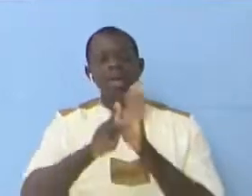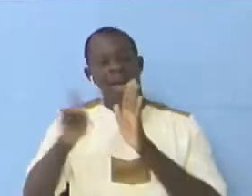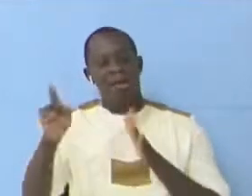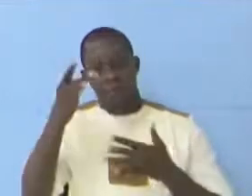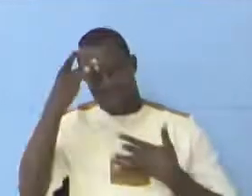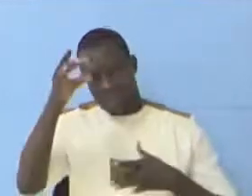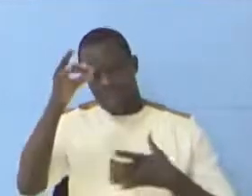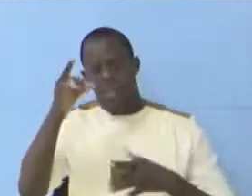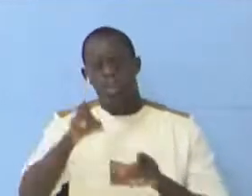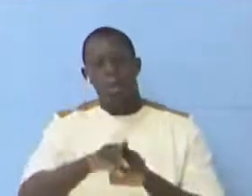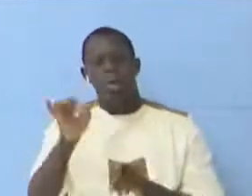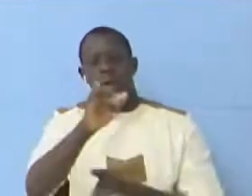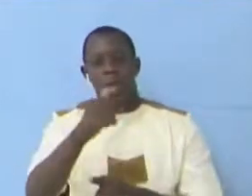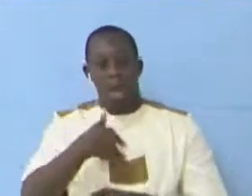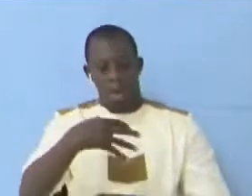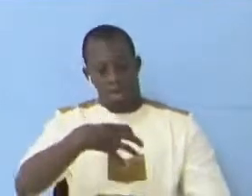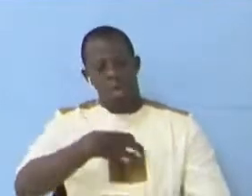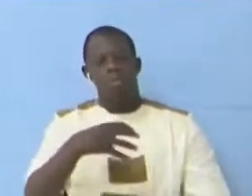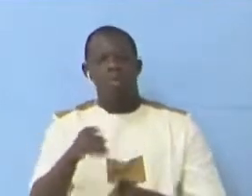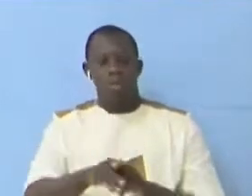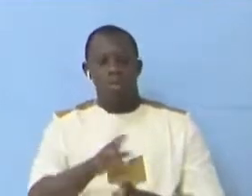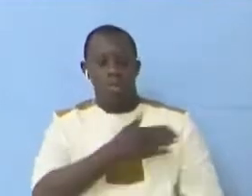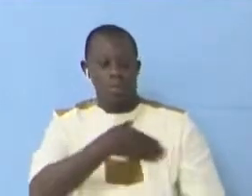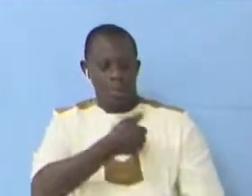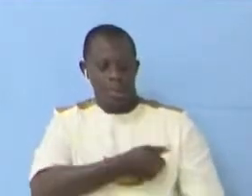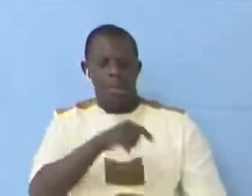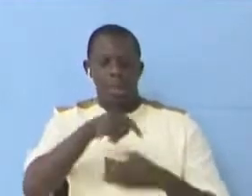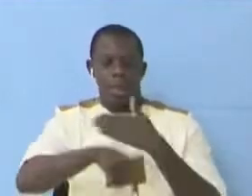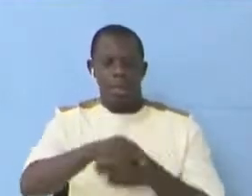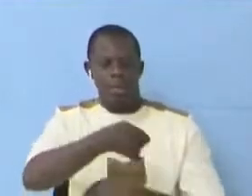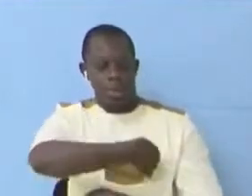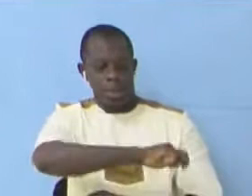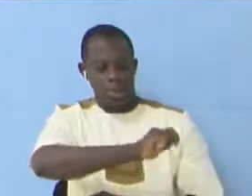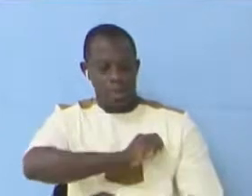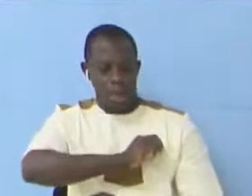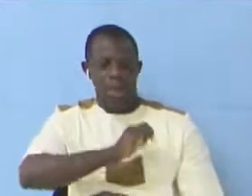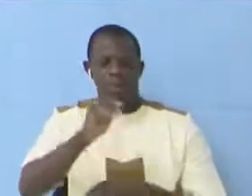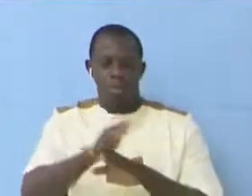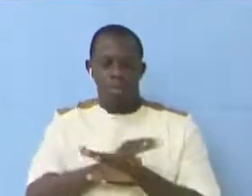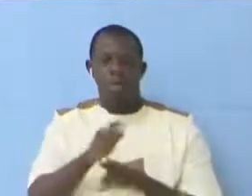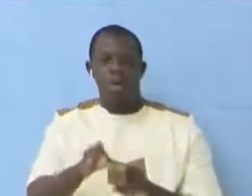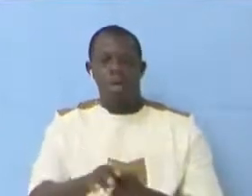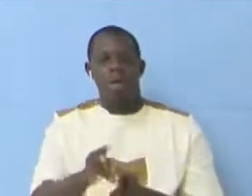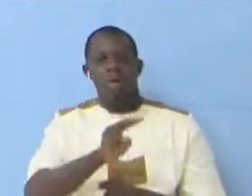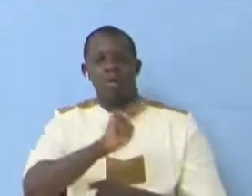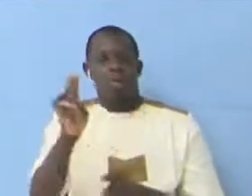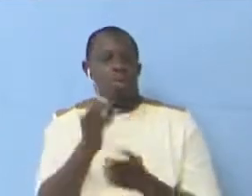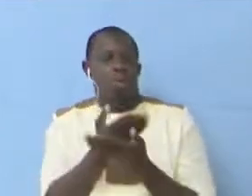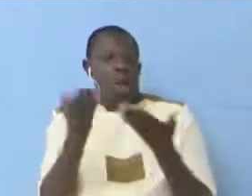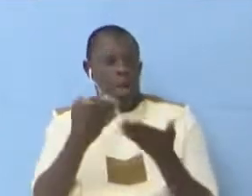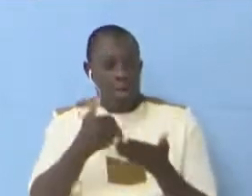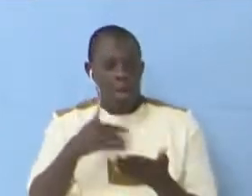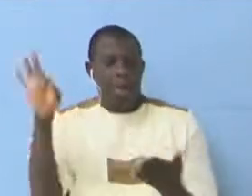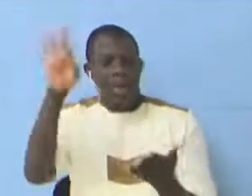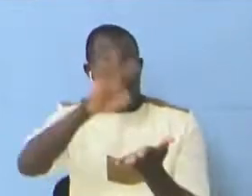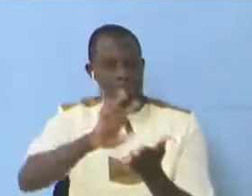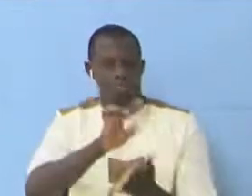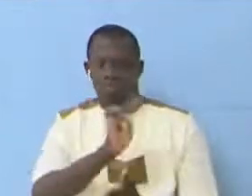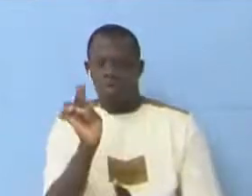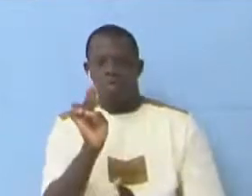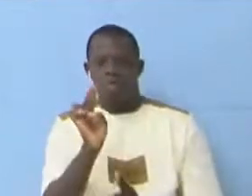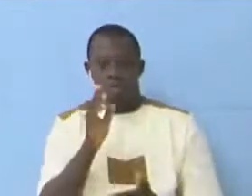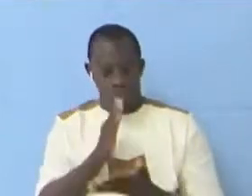period. amoon naa benn feebar daal boo xam ne bëggoon naa ko faj ca réewi Spain ci waxtu woowu. That was not why I went. I was invited by a